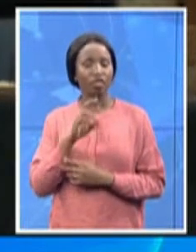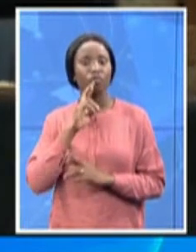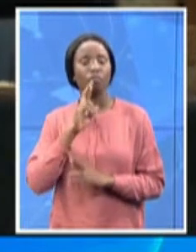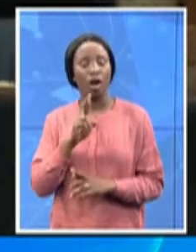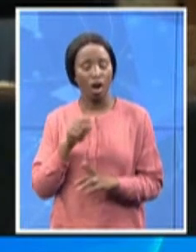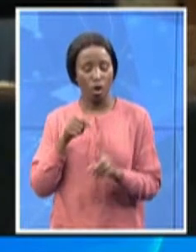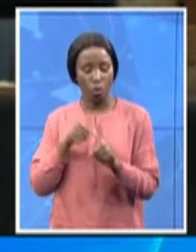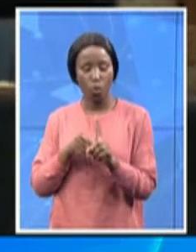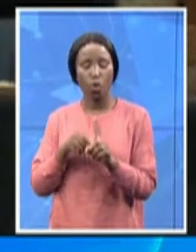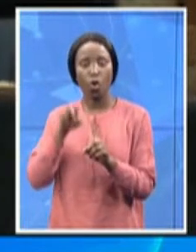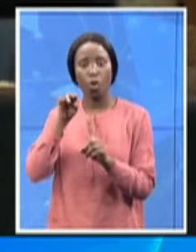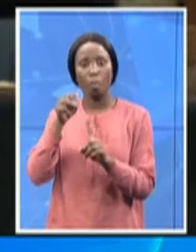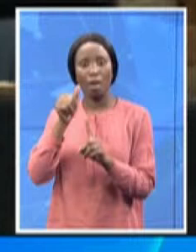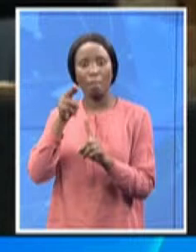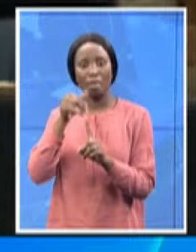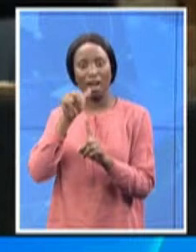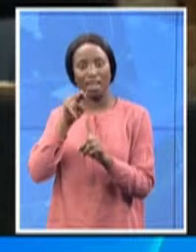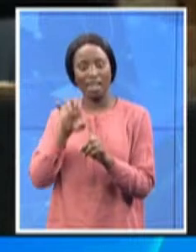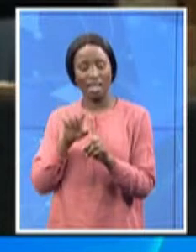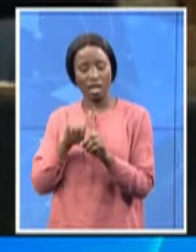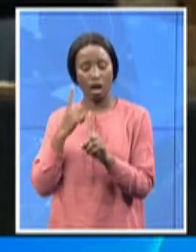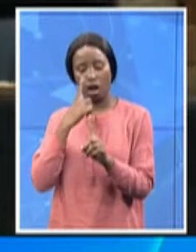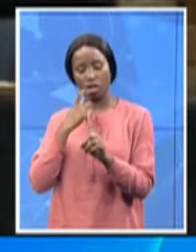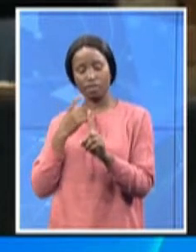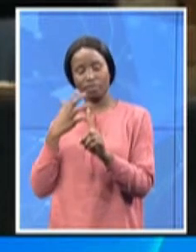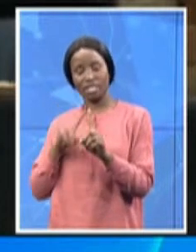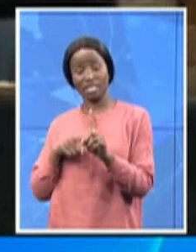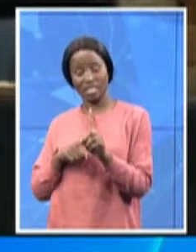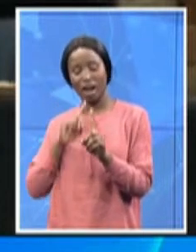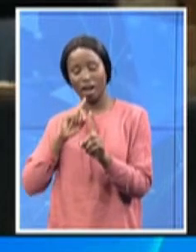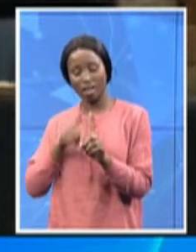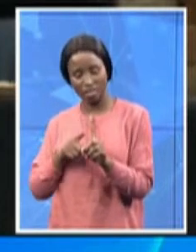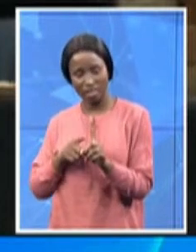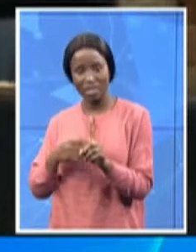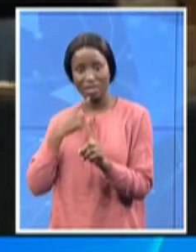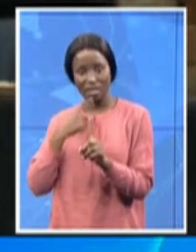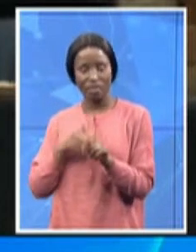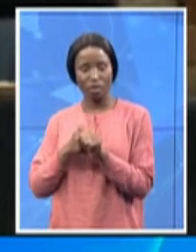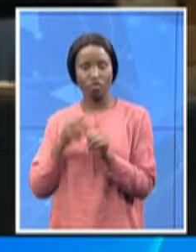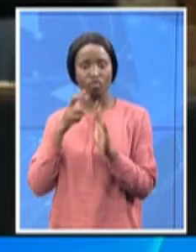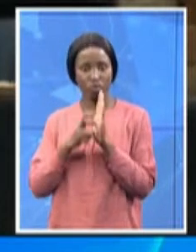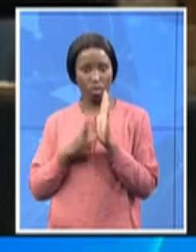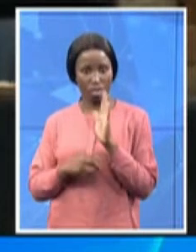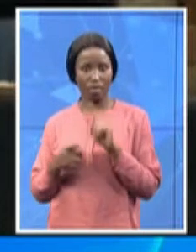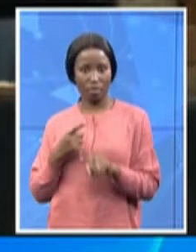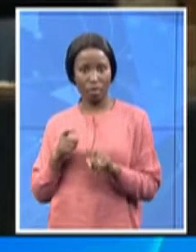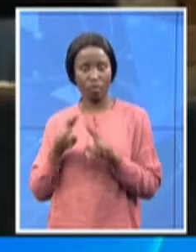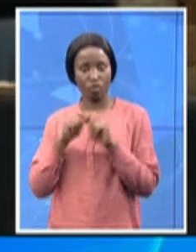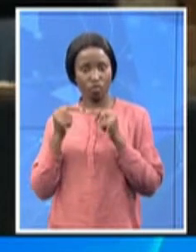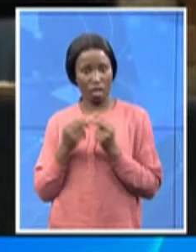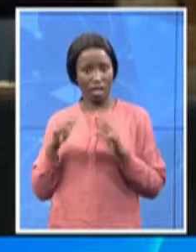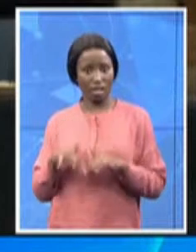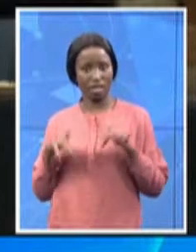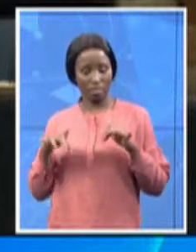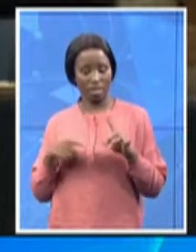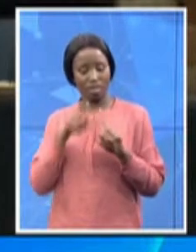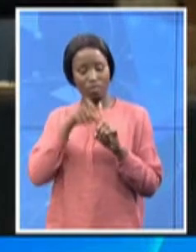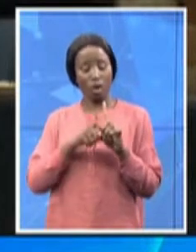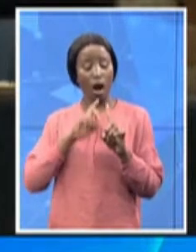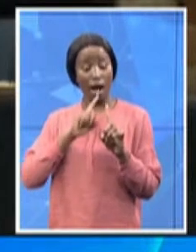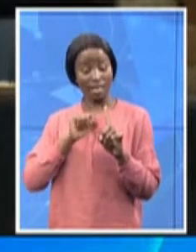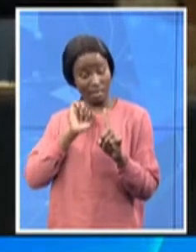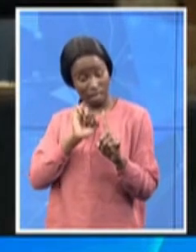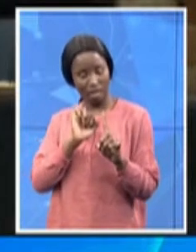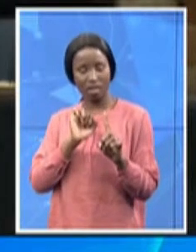albeit defective in terms of the rules of the National Assembly, was misleading. as he also conceded in